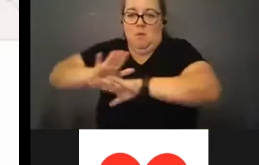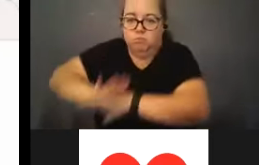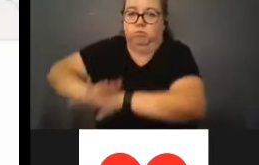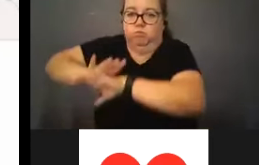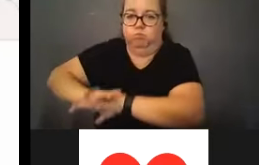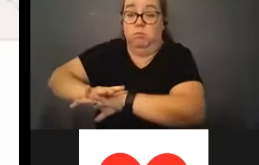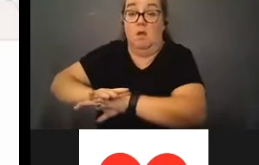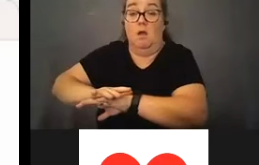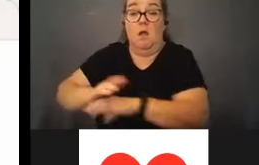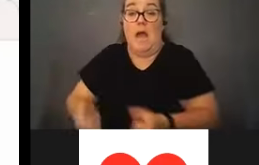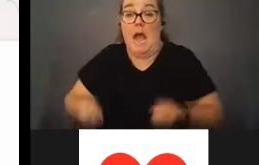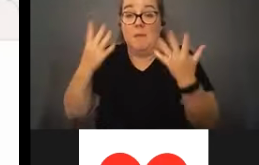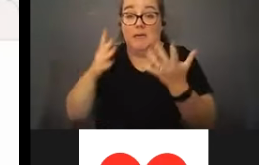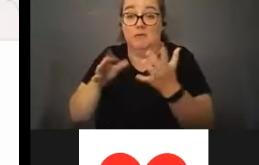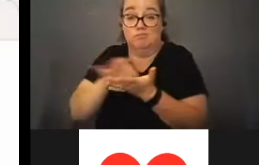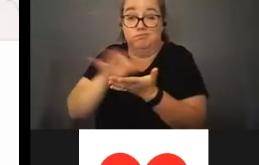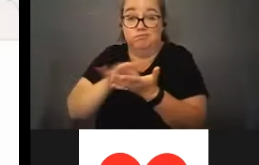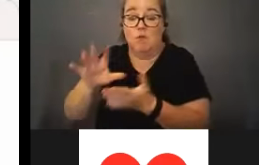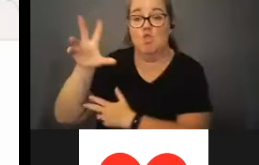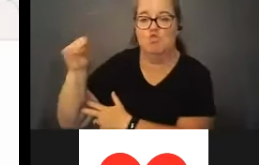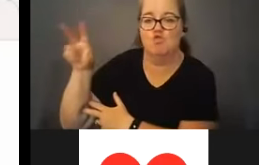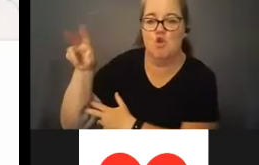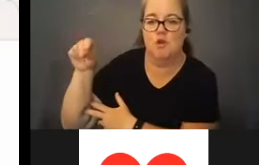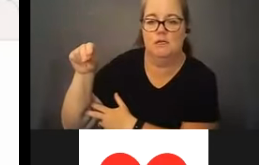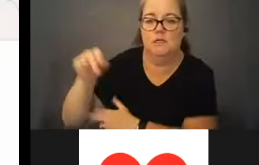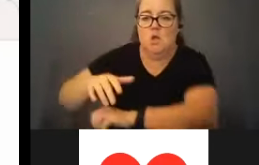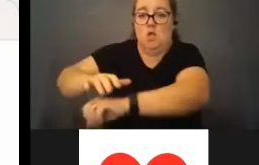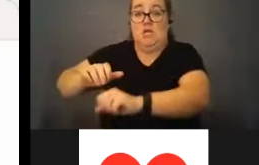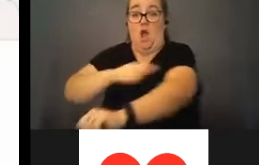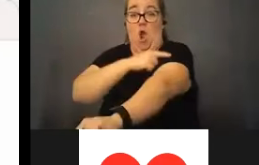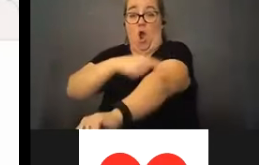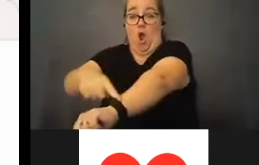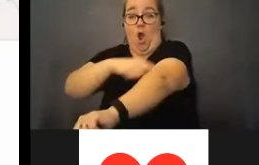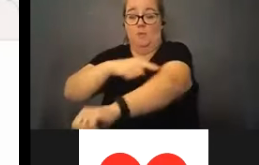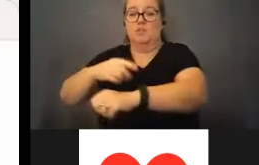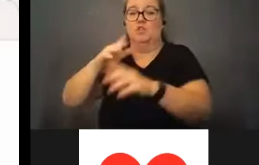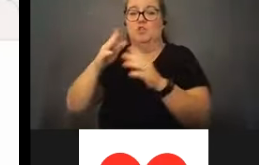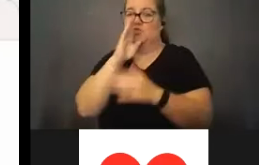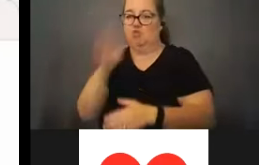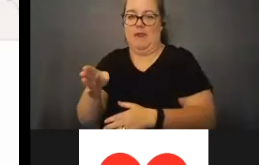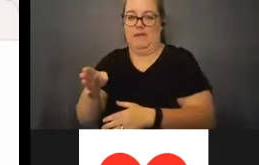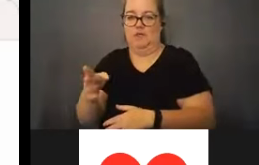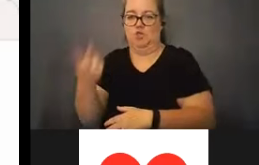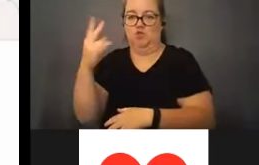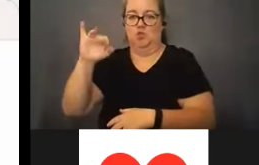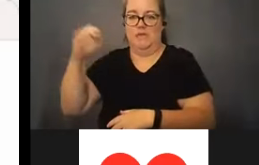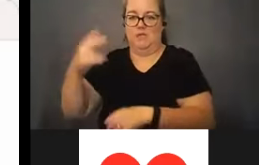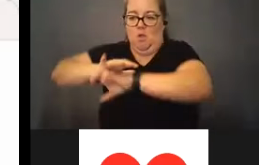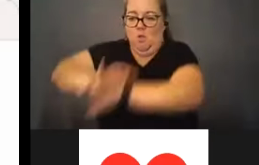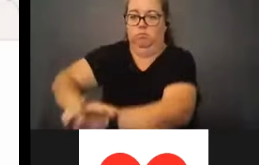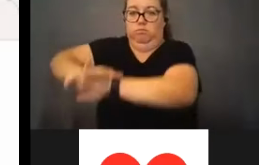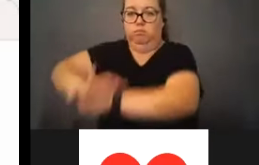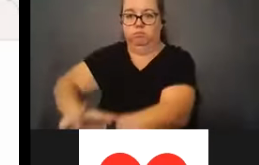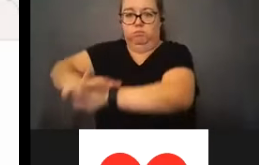chest compressions. Keeping your arms straight, push down at least 2 inches, then let the chest return to its normal